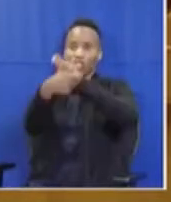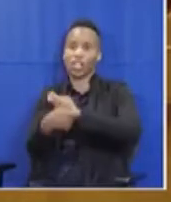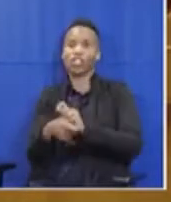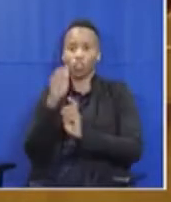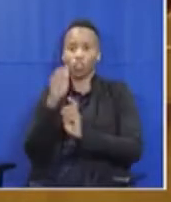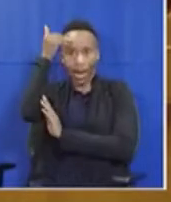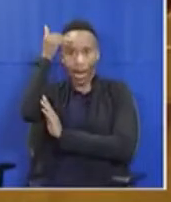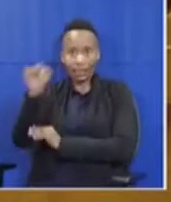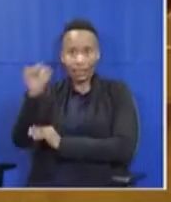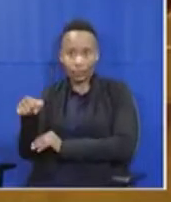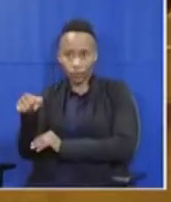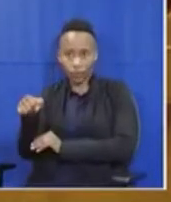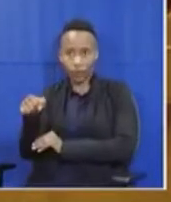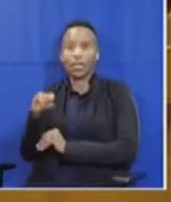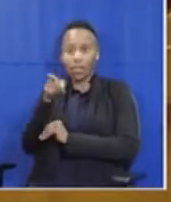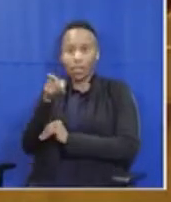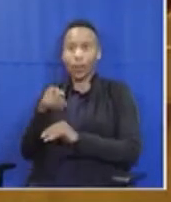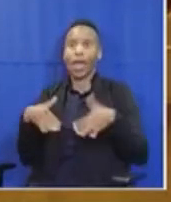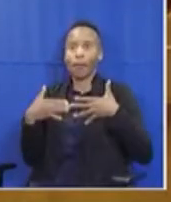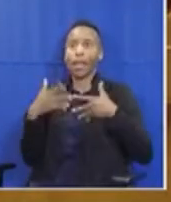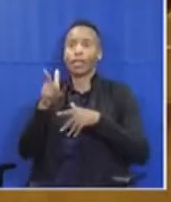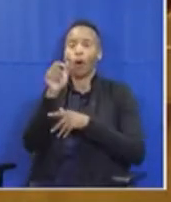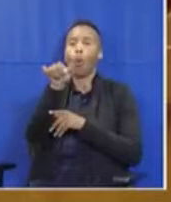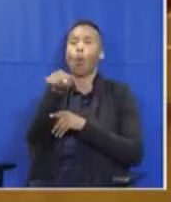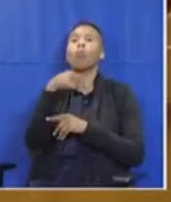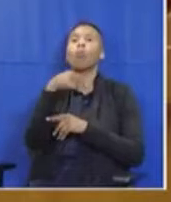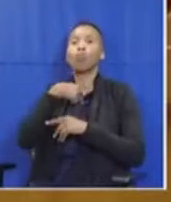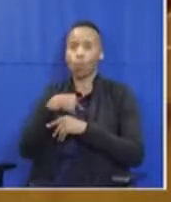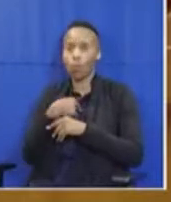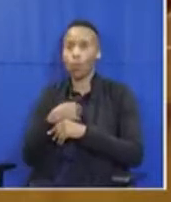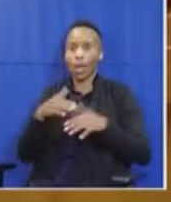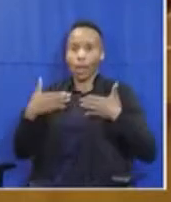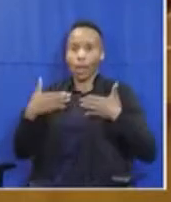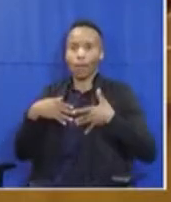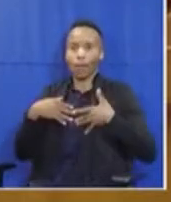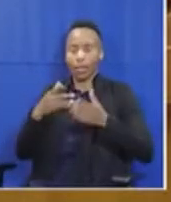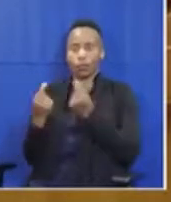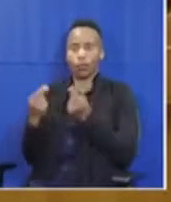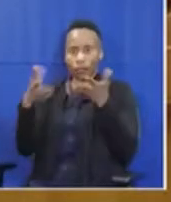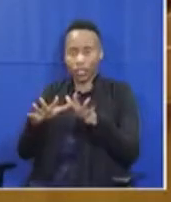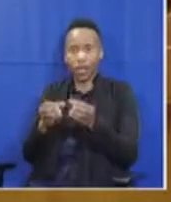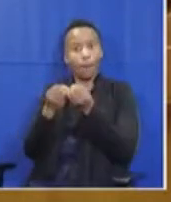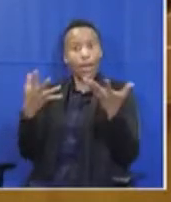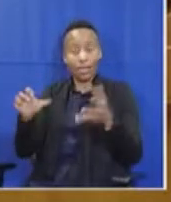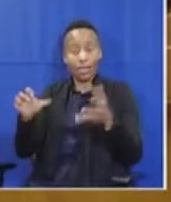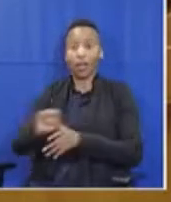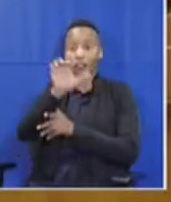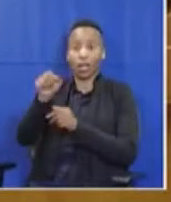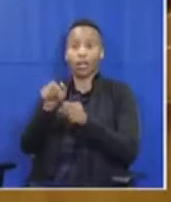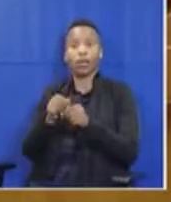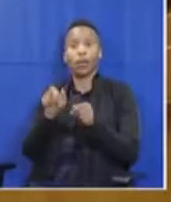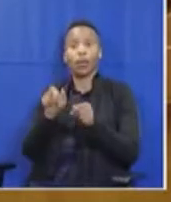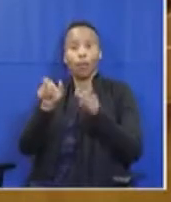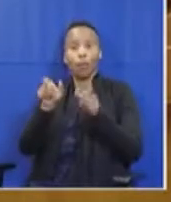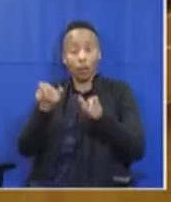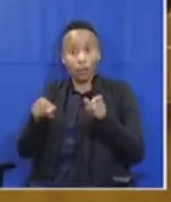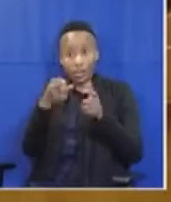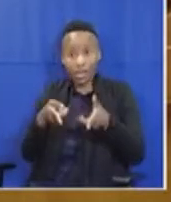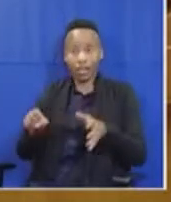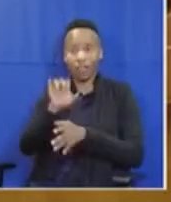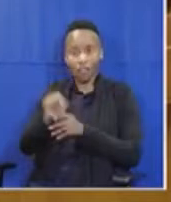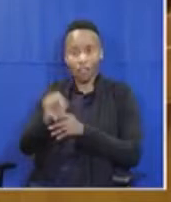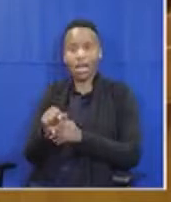and are grateful that they did. Many abortions in South Africa are repeat abortions, and the potential for